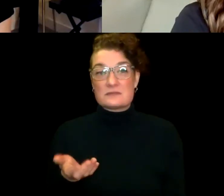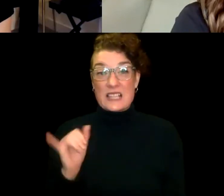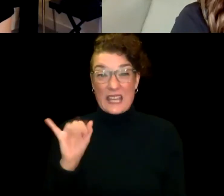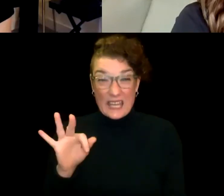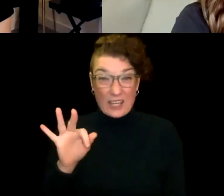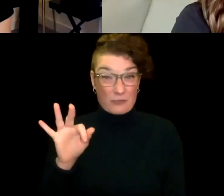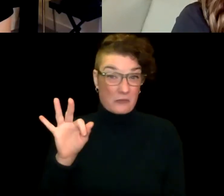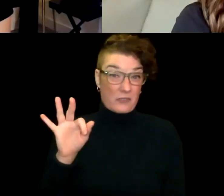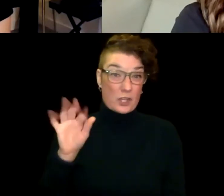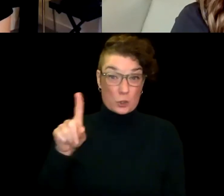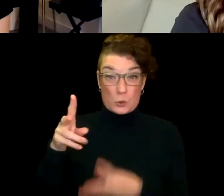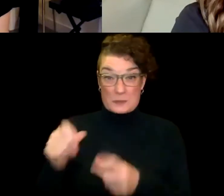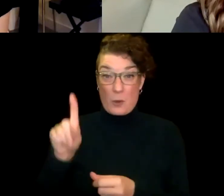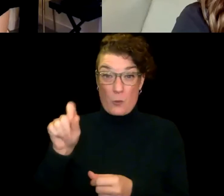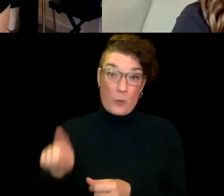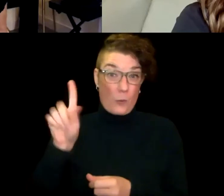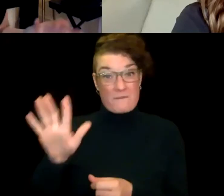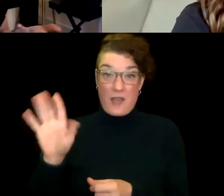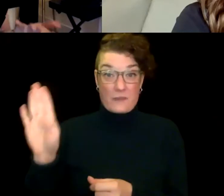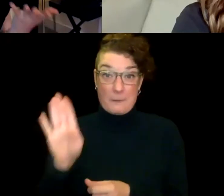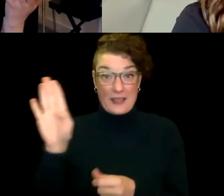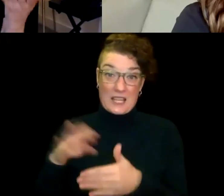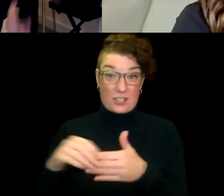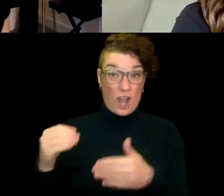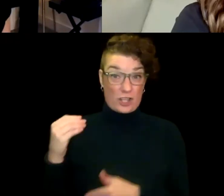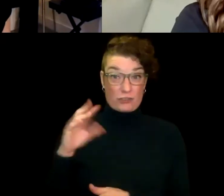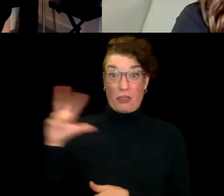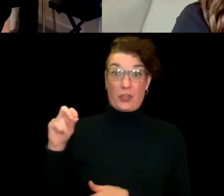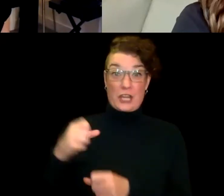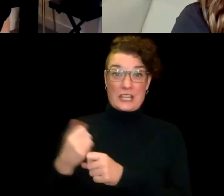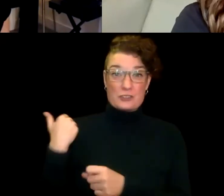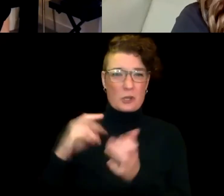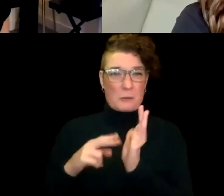spent $1.15 billion, there wouldn't be long haulers. So